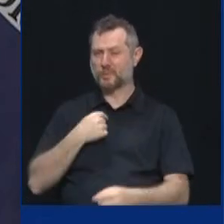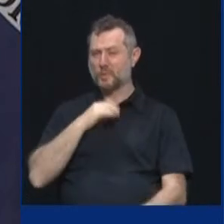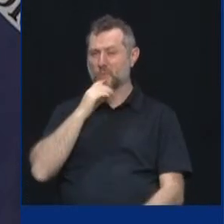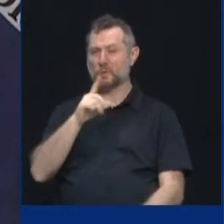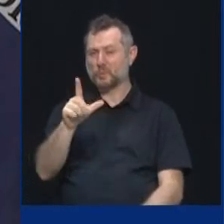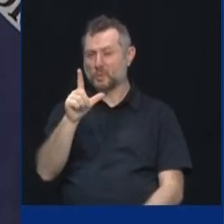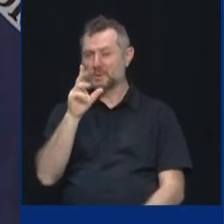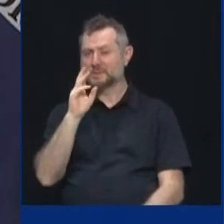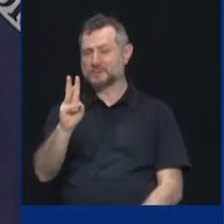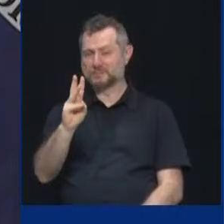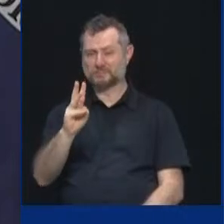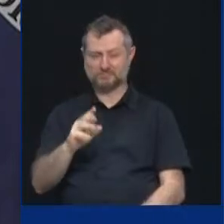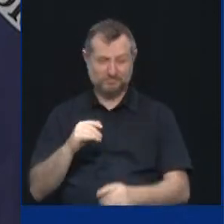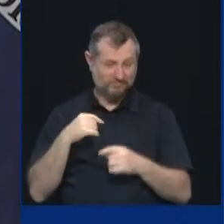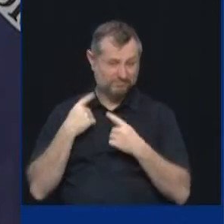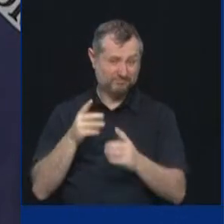26.